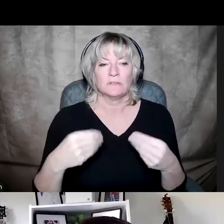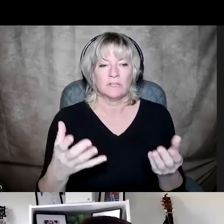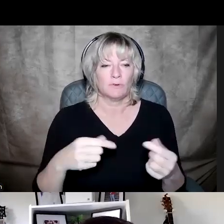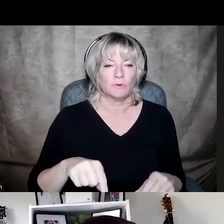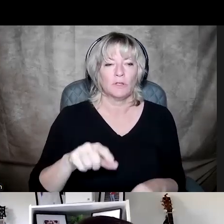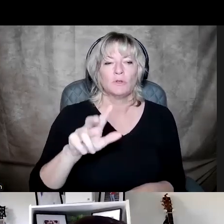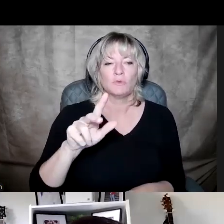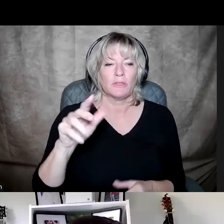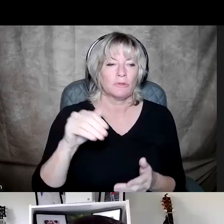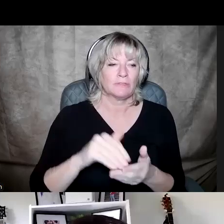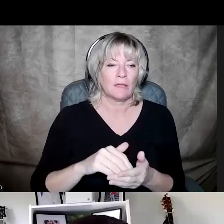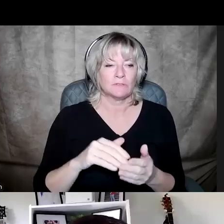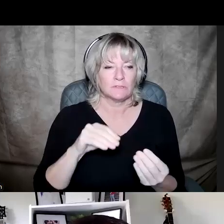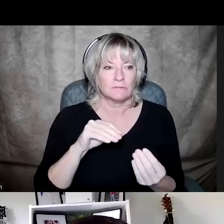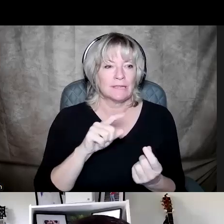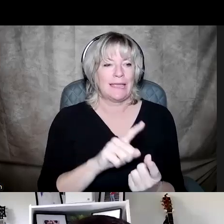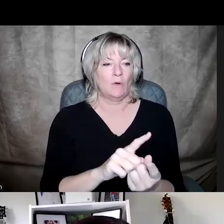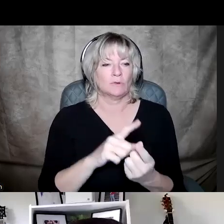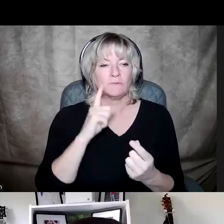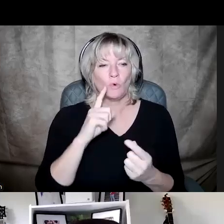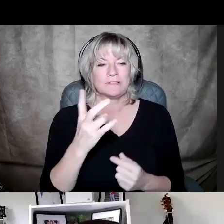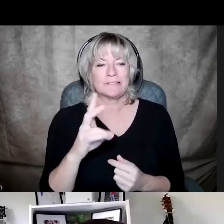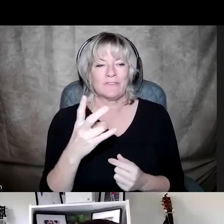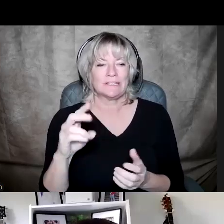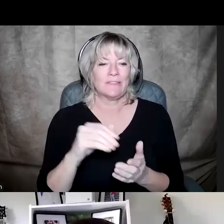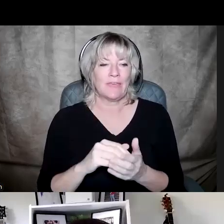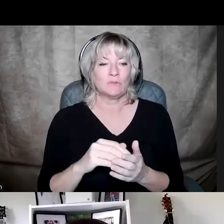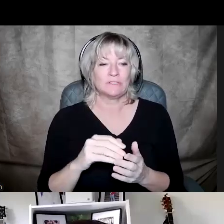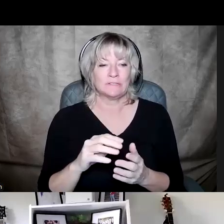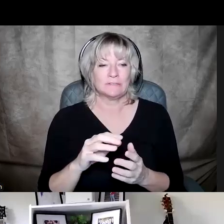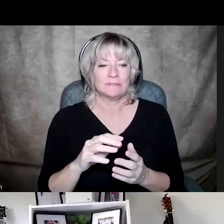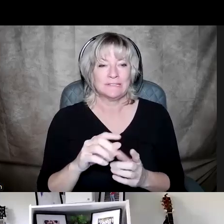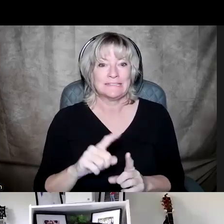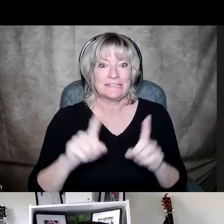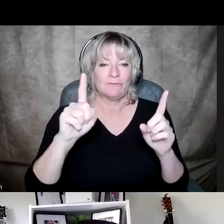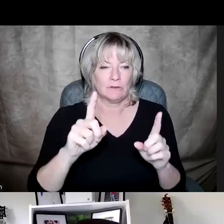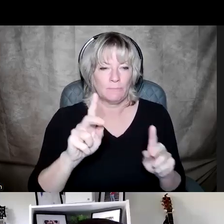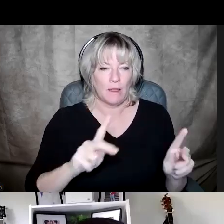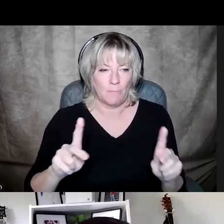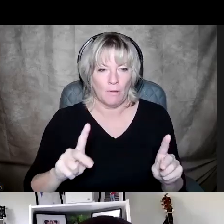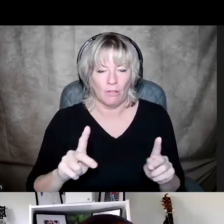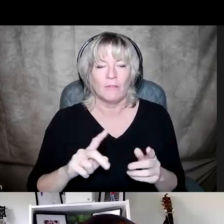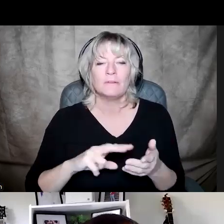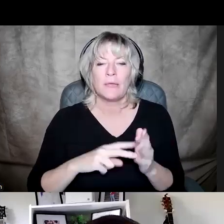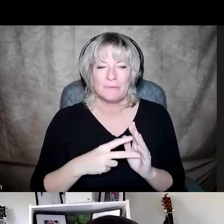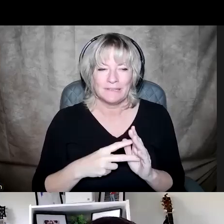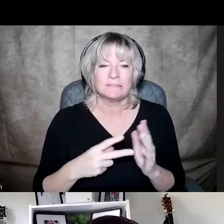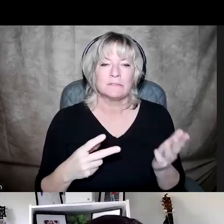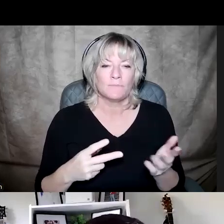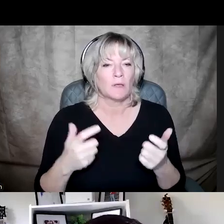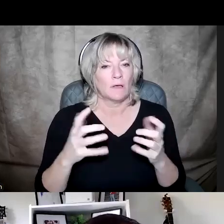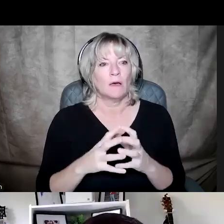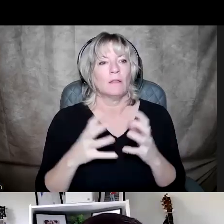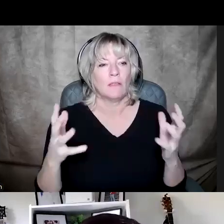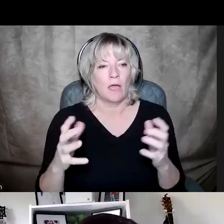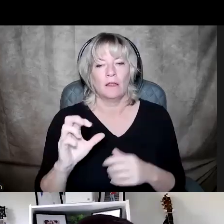to 17,400 unique individuals across a 3-year period. So hopefully what should be really clear from those numbers is that a huge amount of